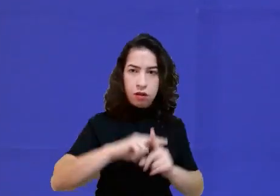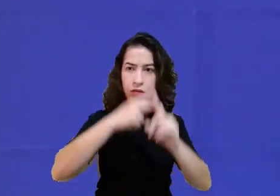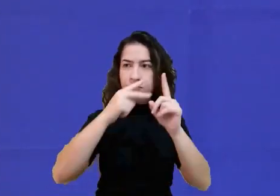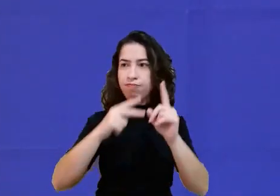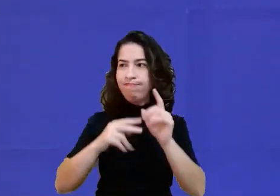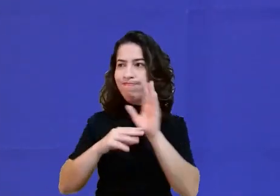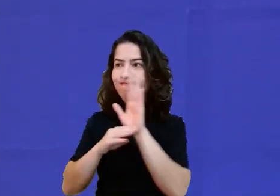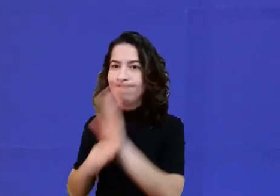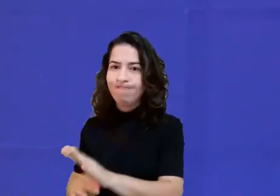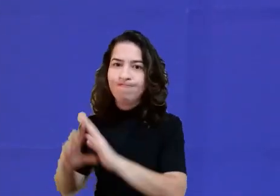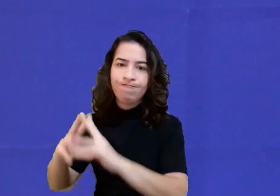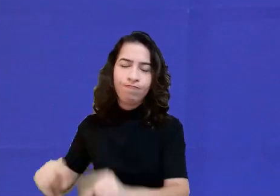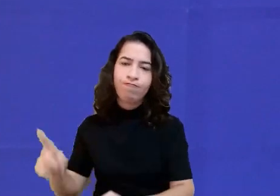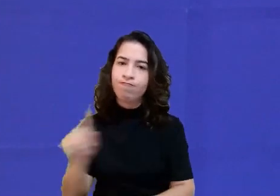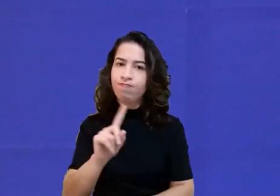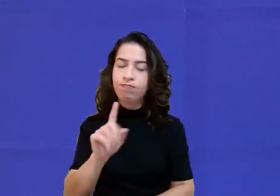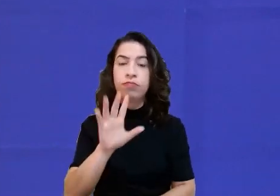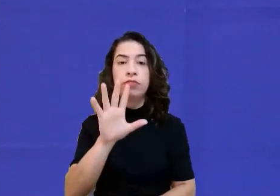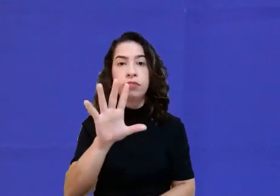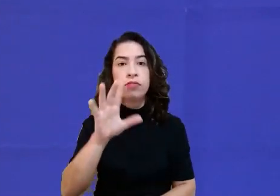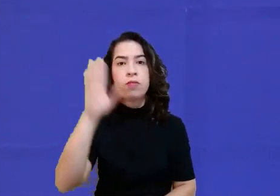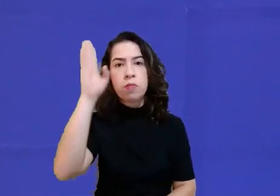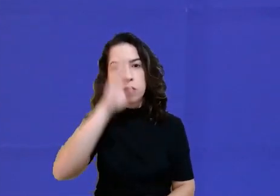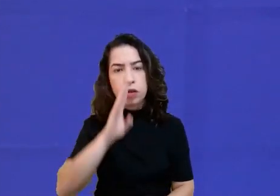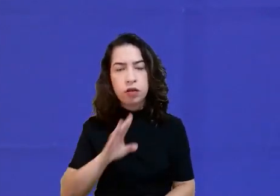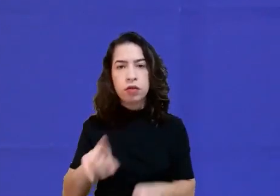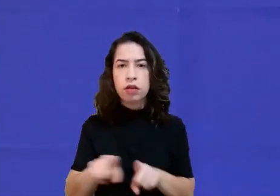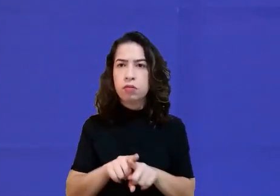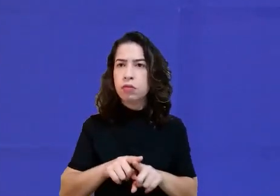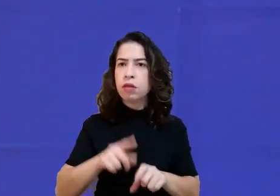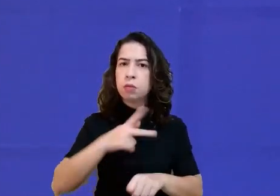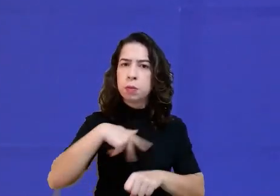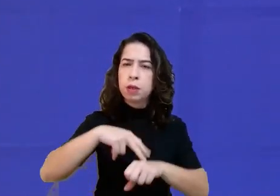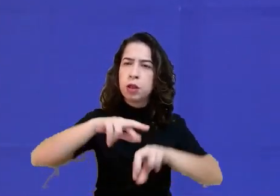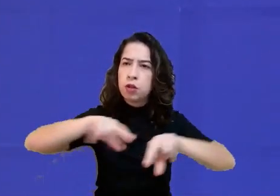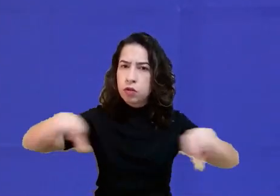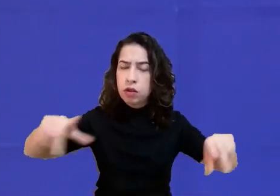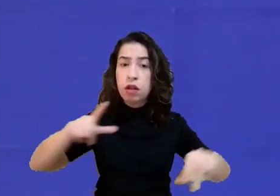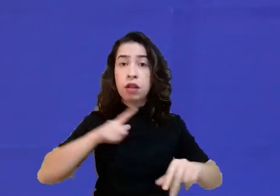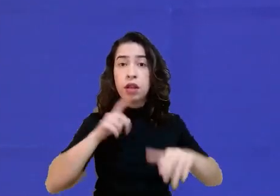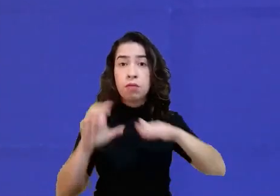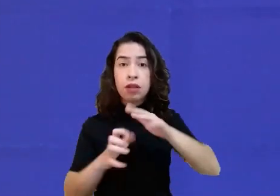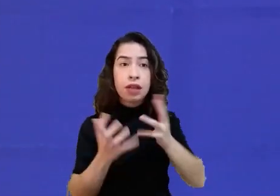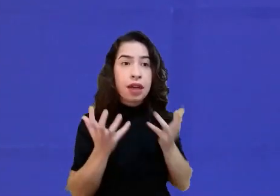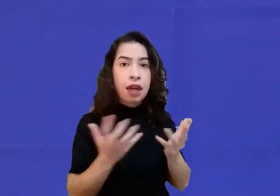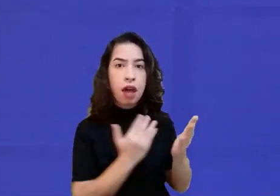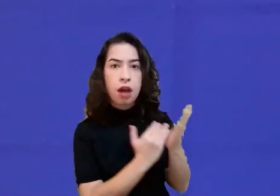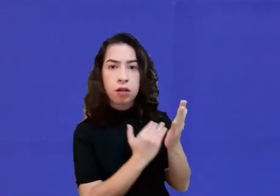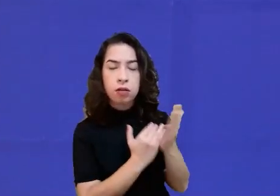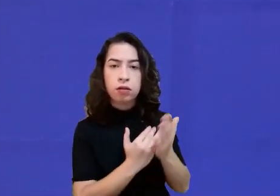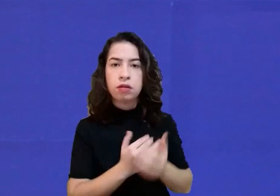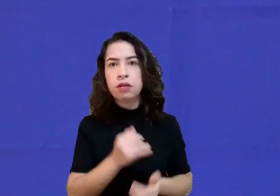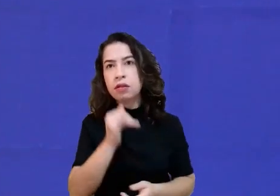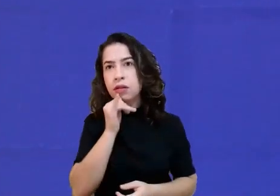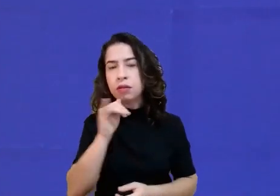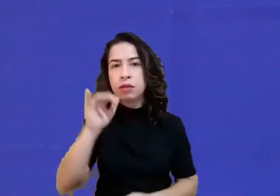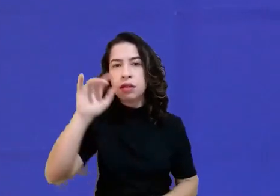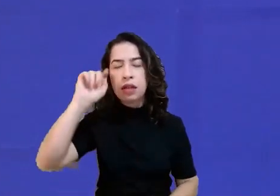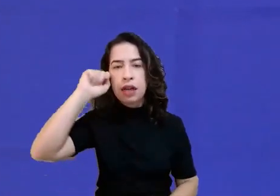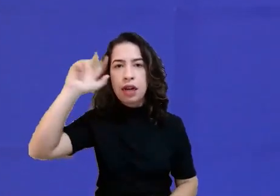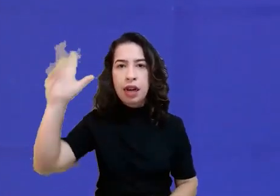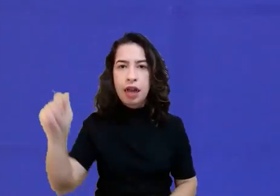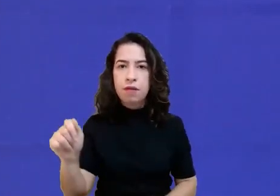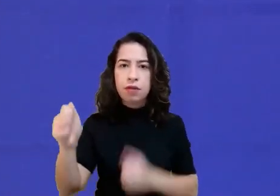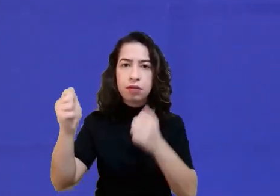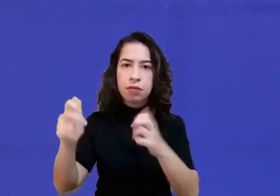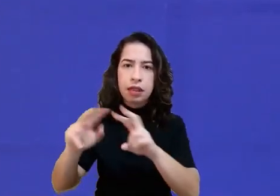Brazil and many places in the world, we have a market for the solutions. Companies want these solutions.